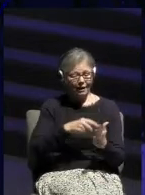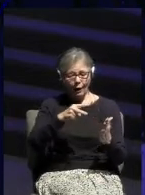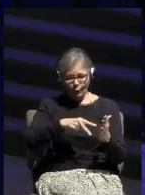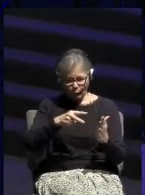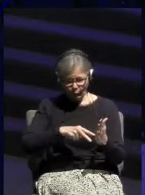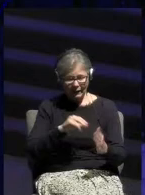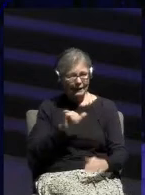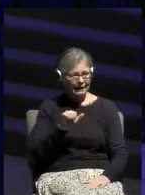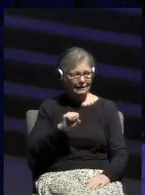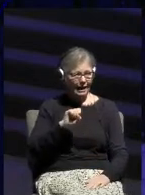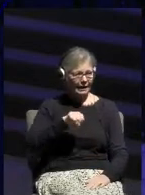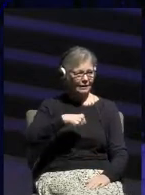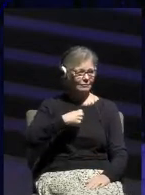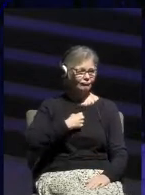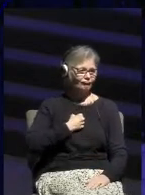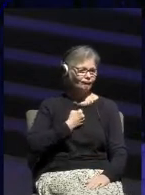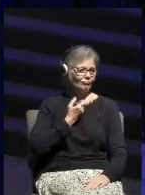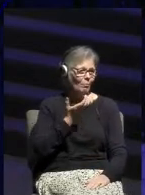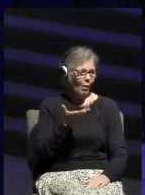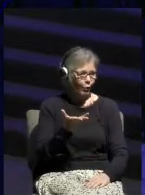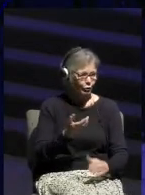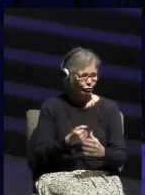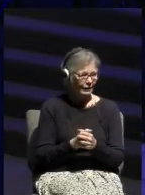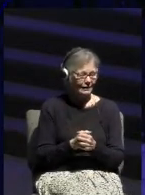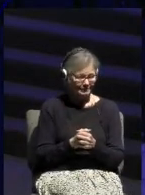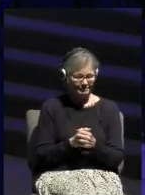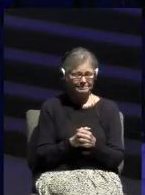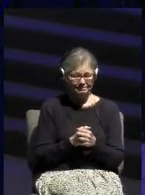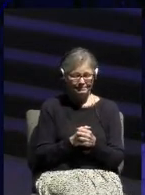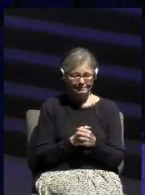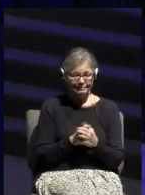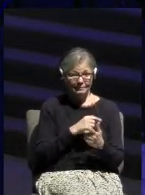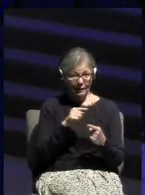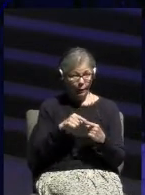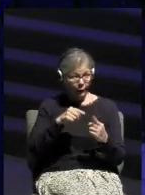poetry. And it's very important when we are reading